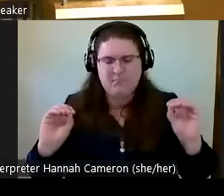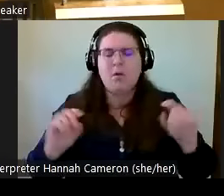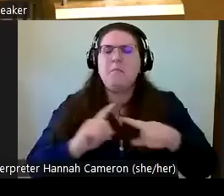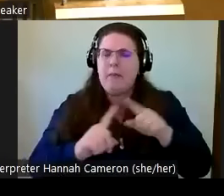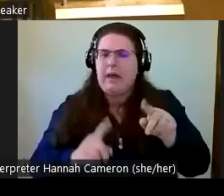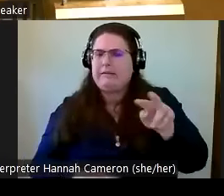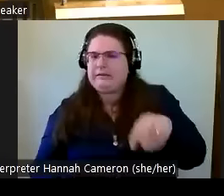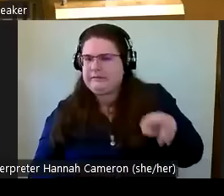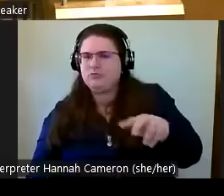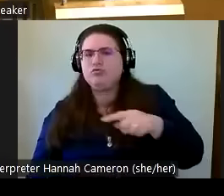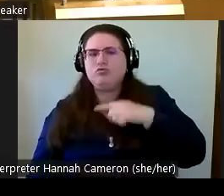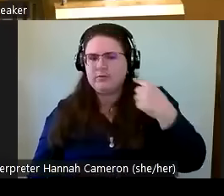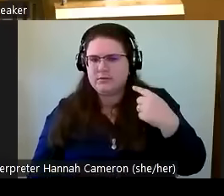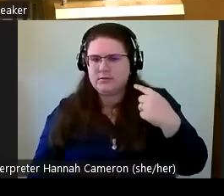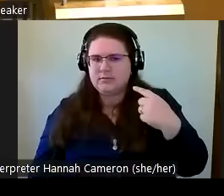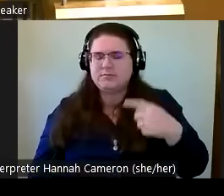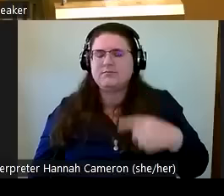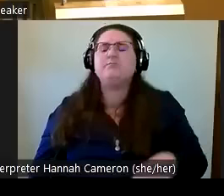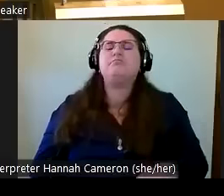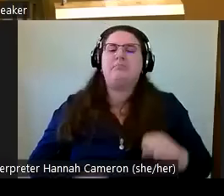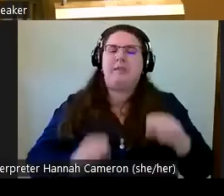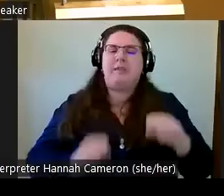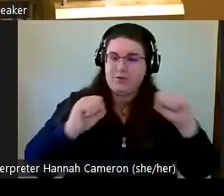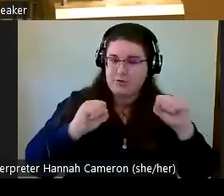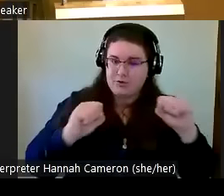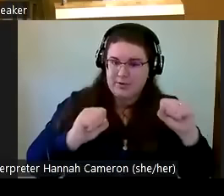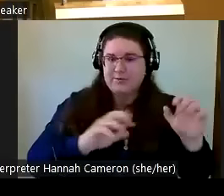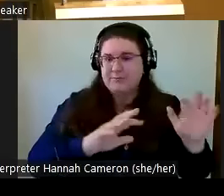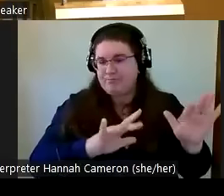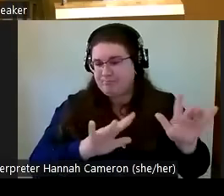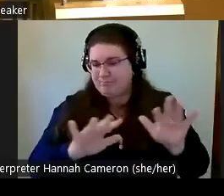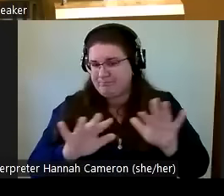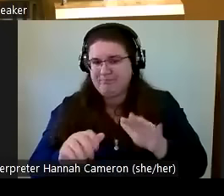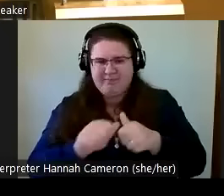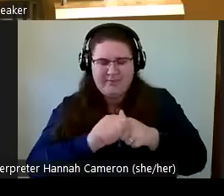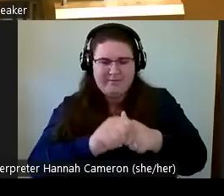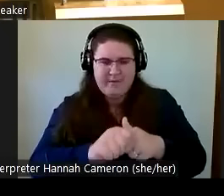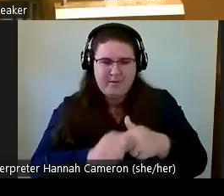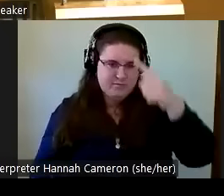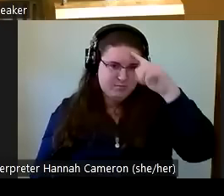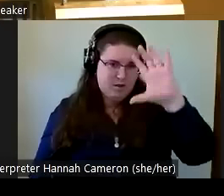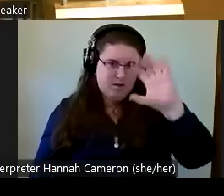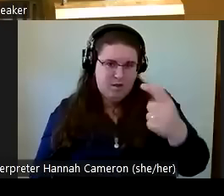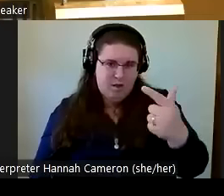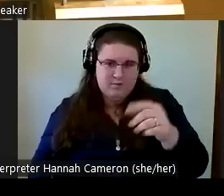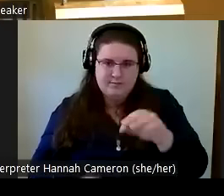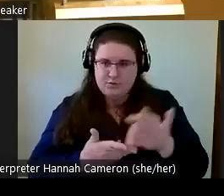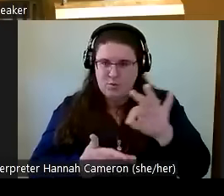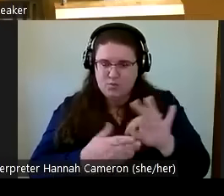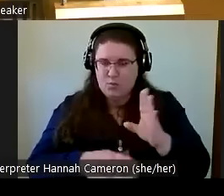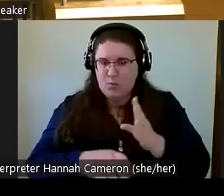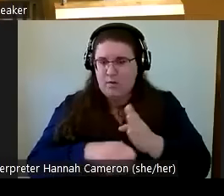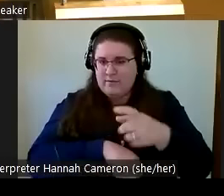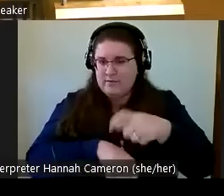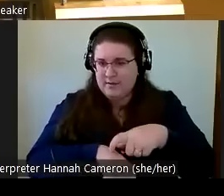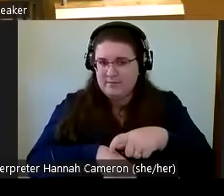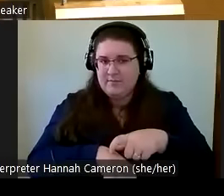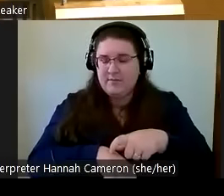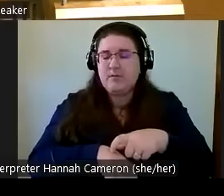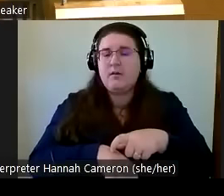when they made them exercise and they followed their cognitive scores over time and they had a slower decline when